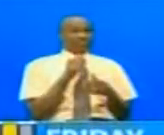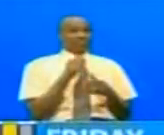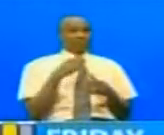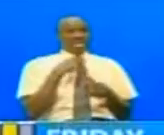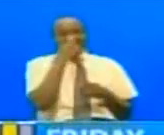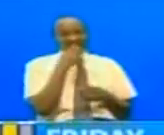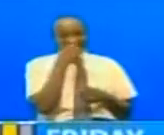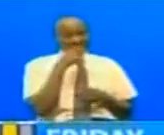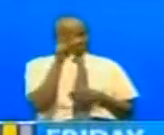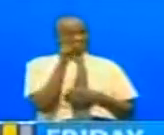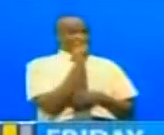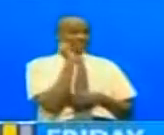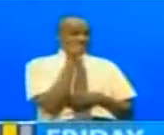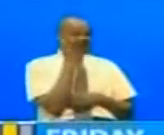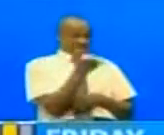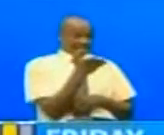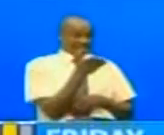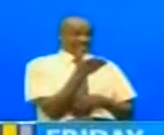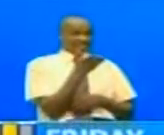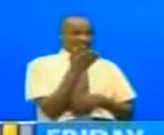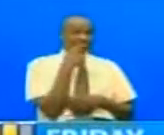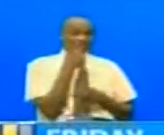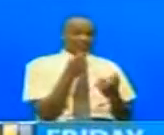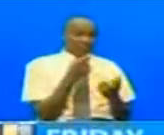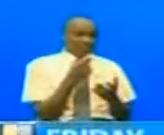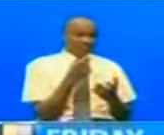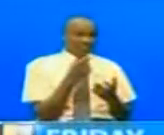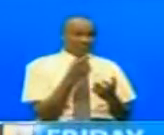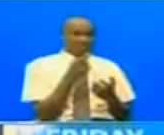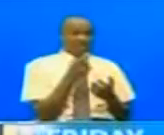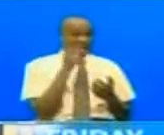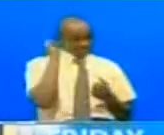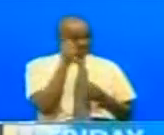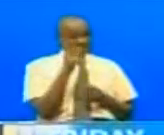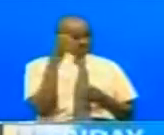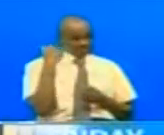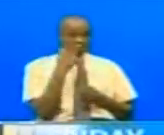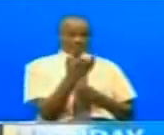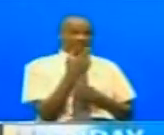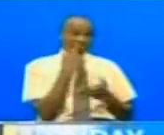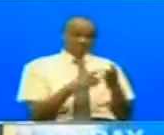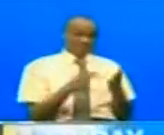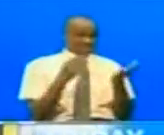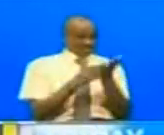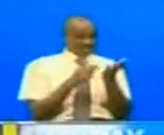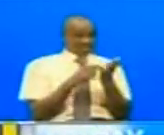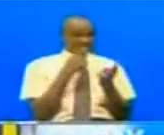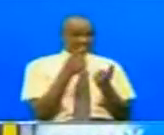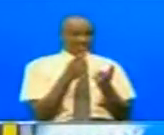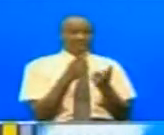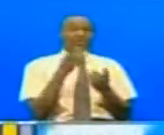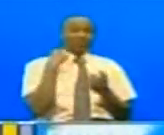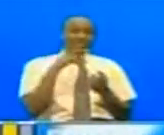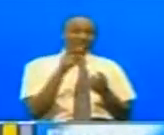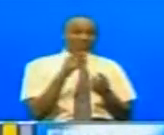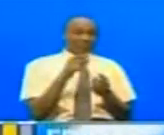War mm-hmm. is when our parents decided that we have to go back to Kenya. Mm-hmm. And you remember my father was a plant operator.